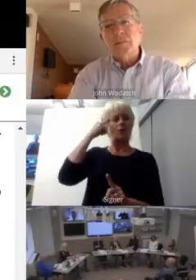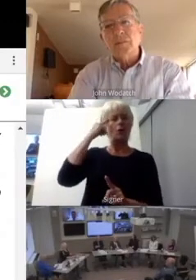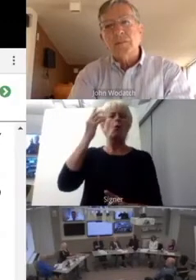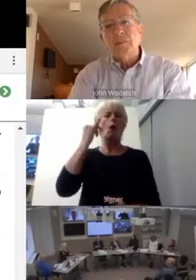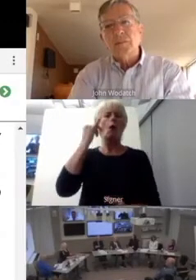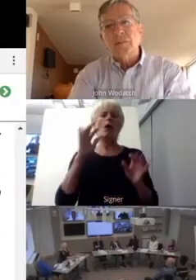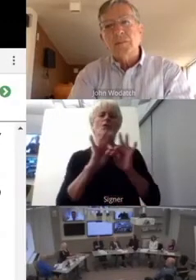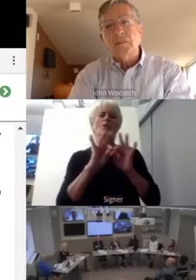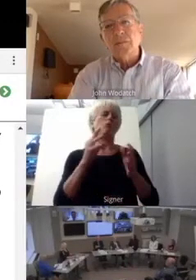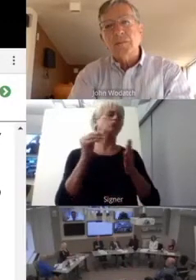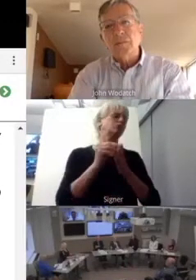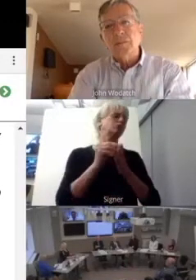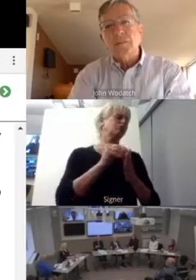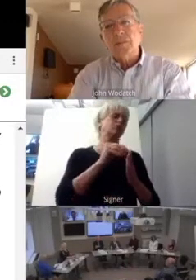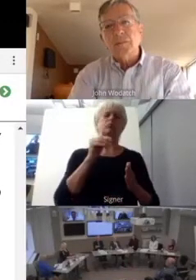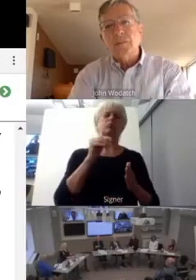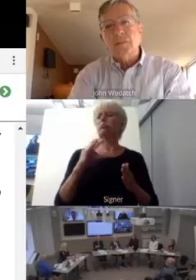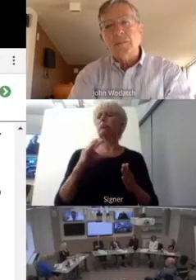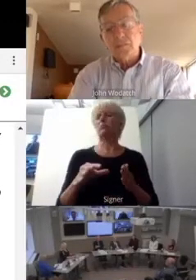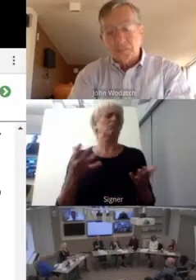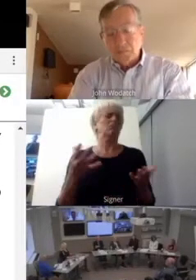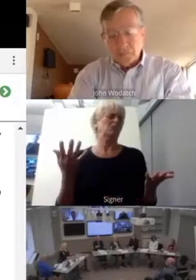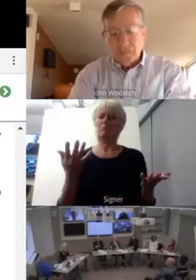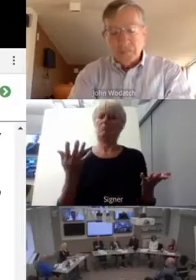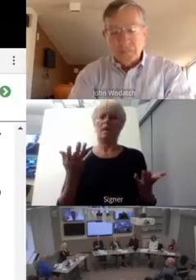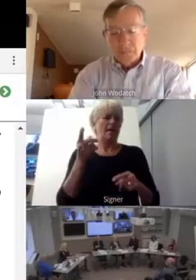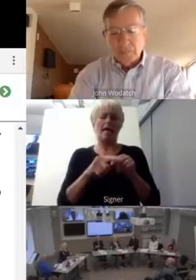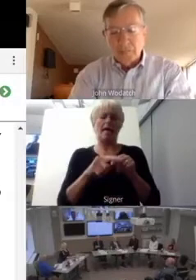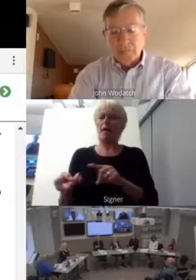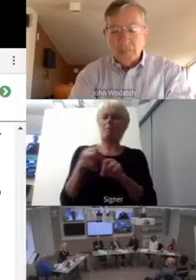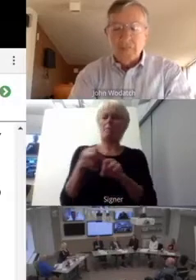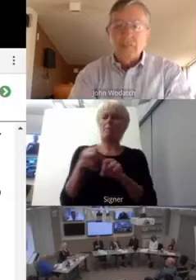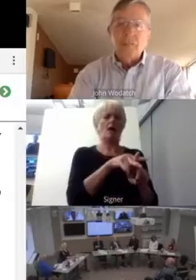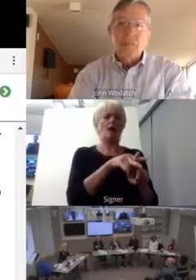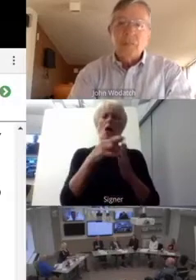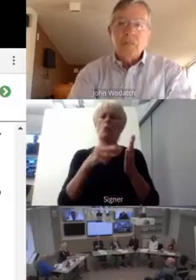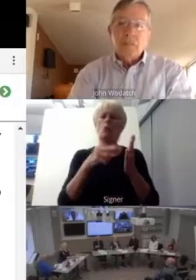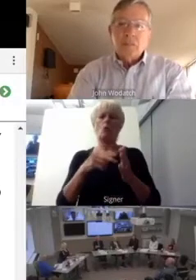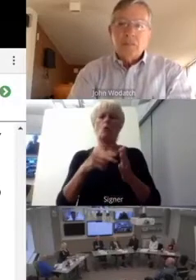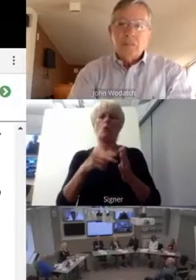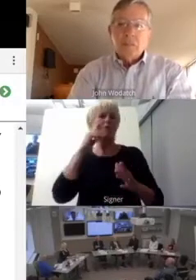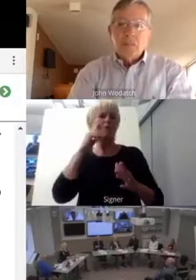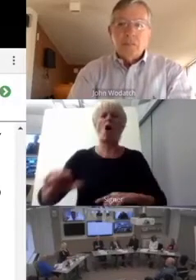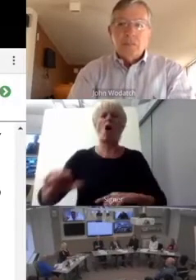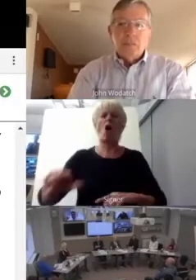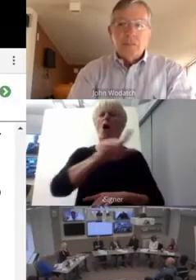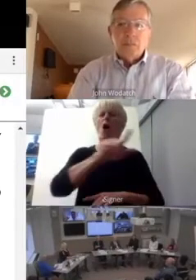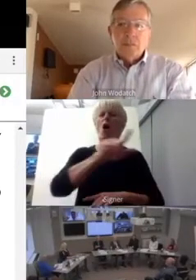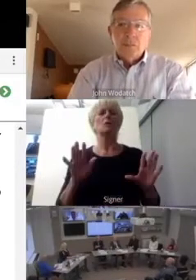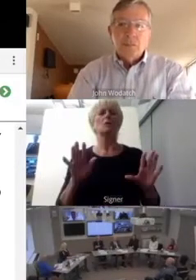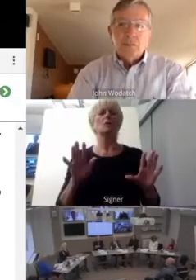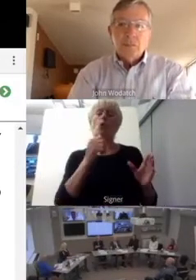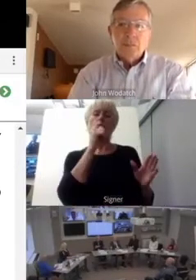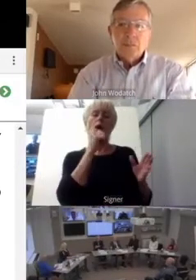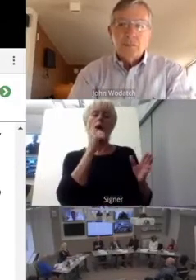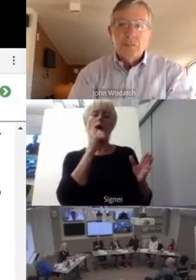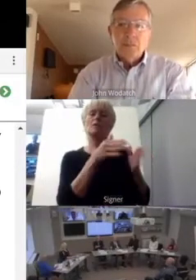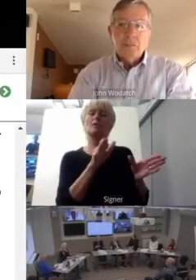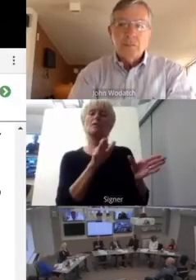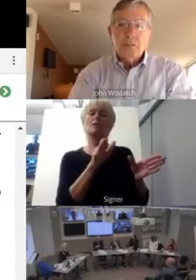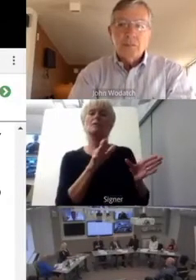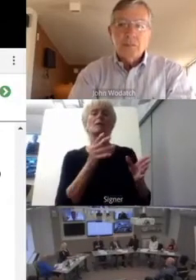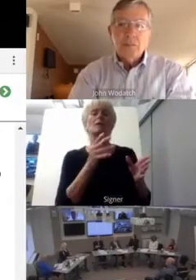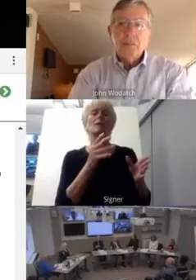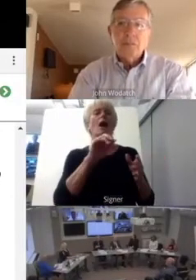high to apply the rule everywhere else. So the private sector and state and local governments don't have those standards